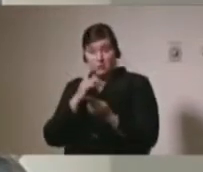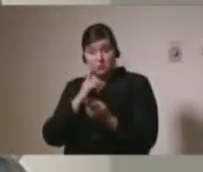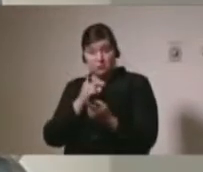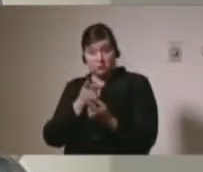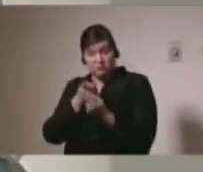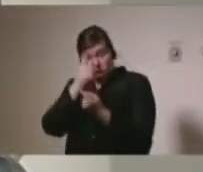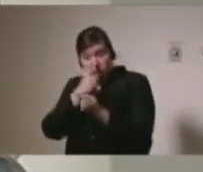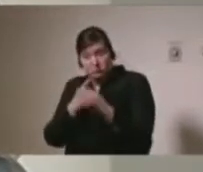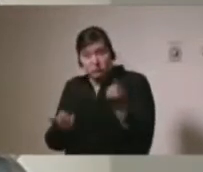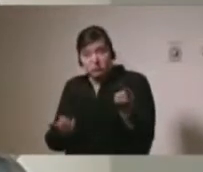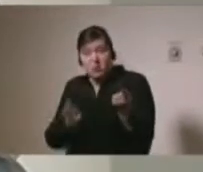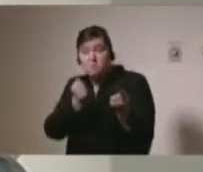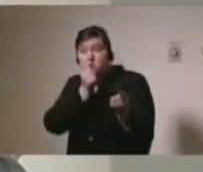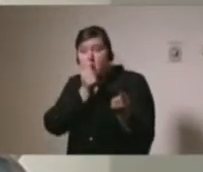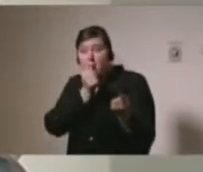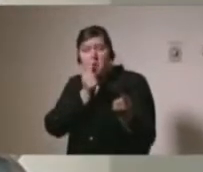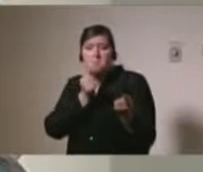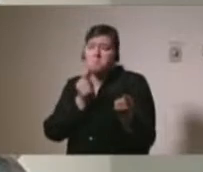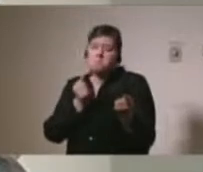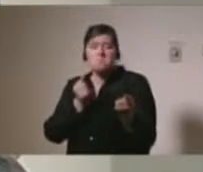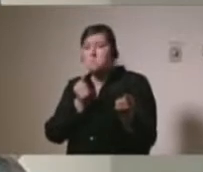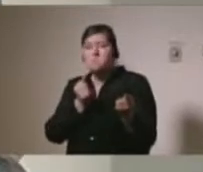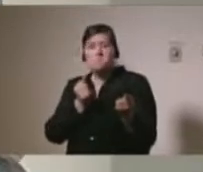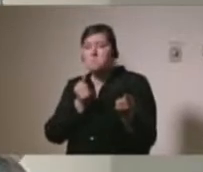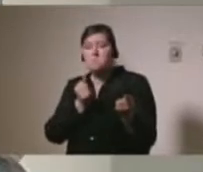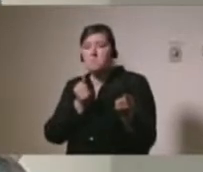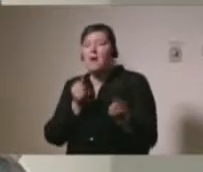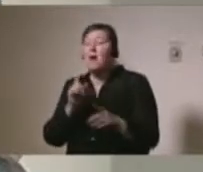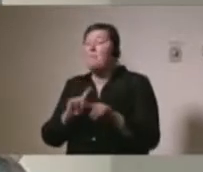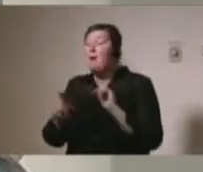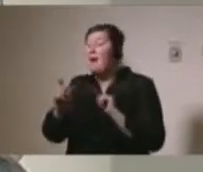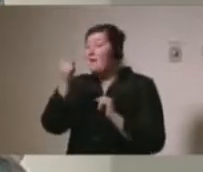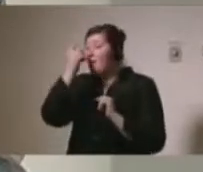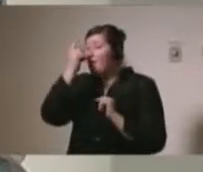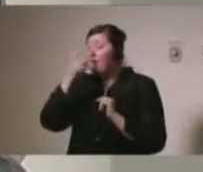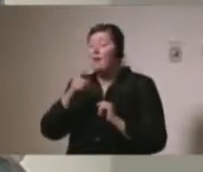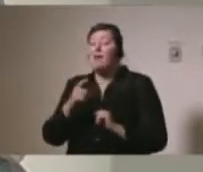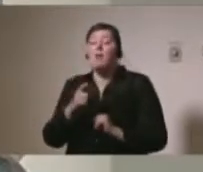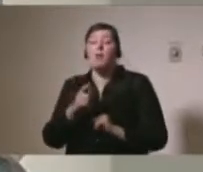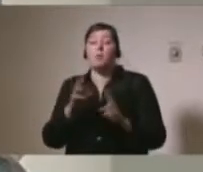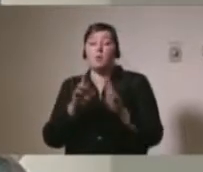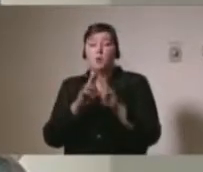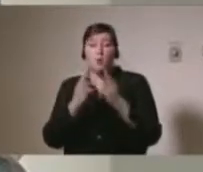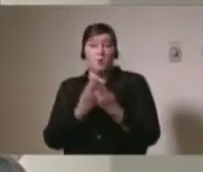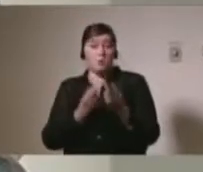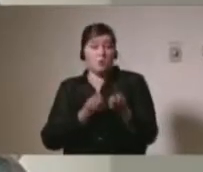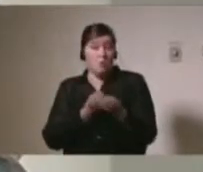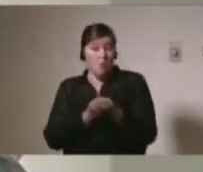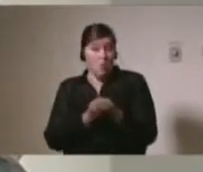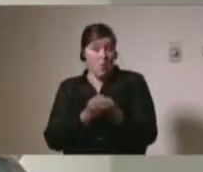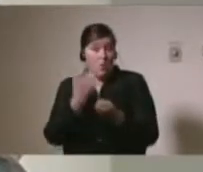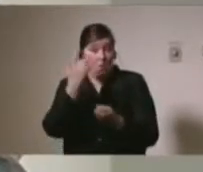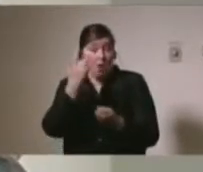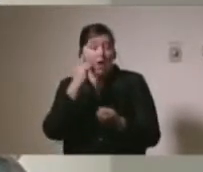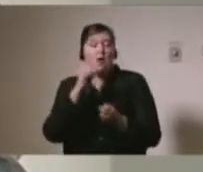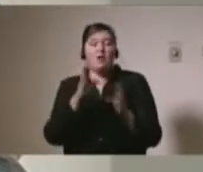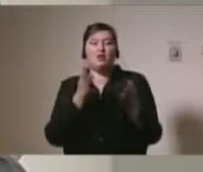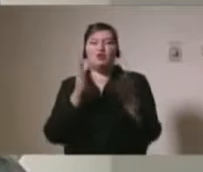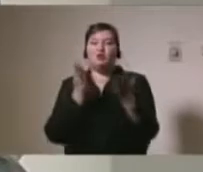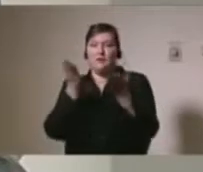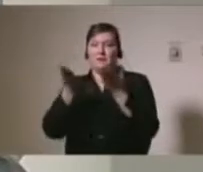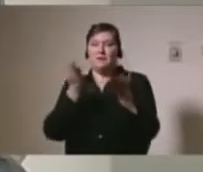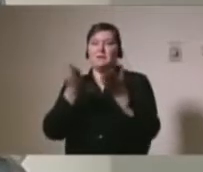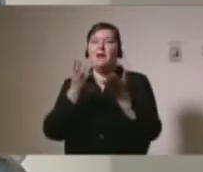privatization, but only if it is guaranteed that the services remain